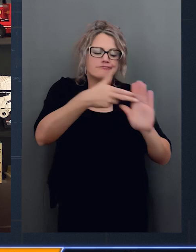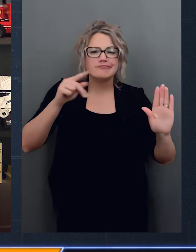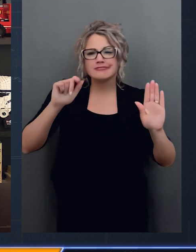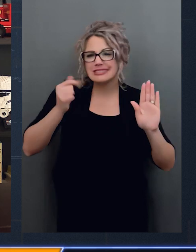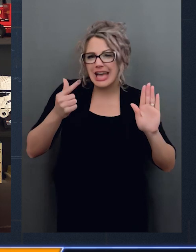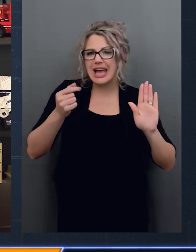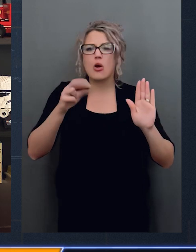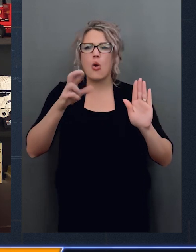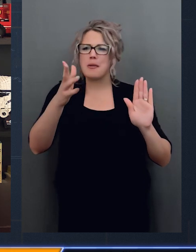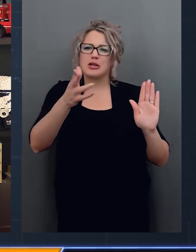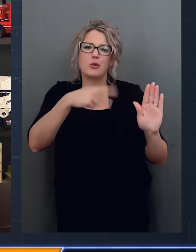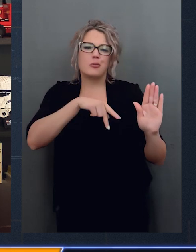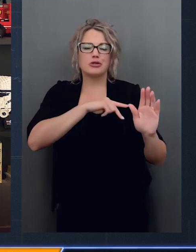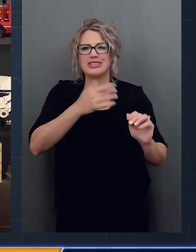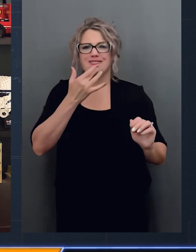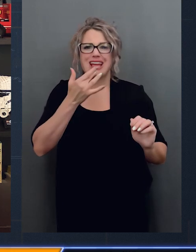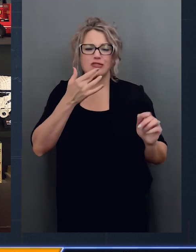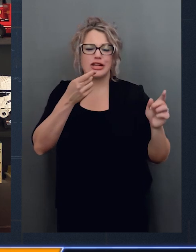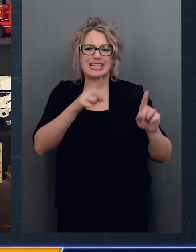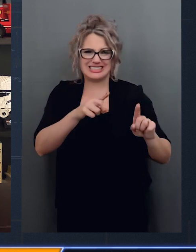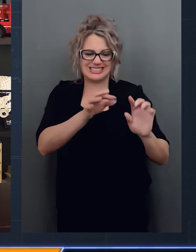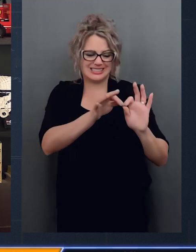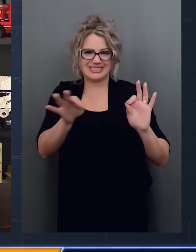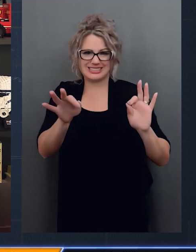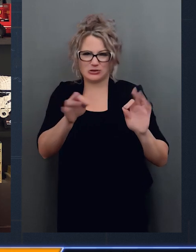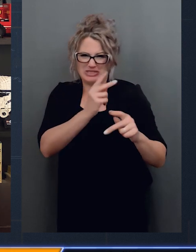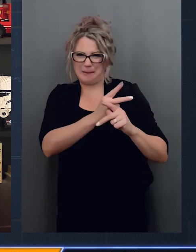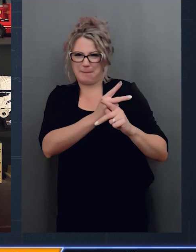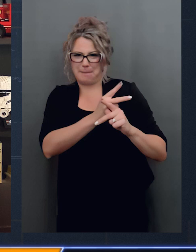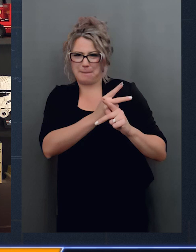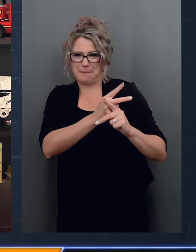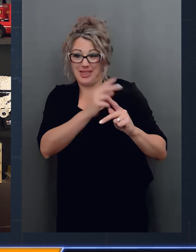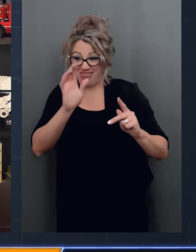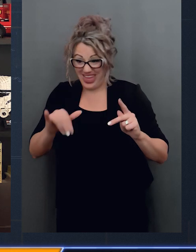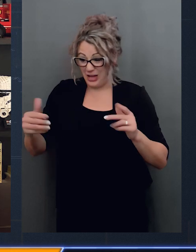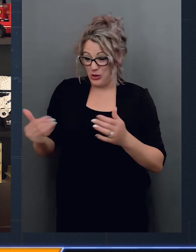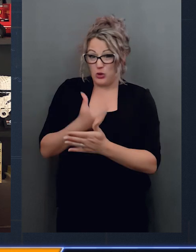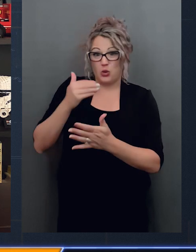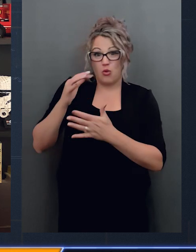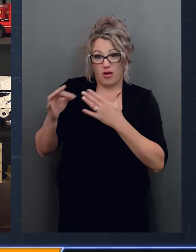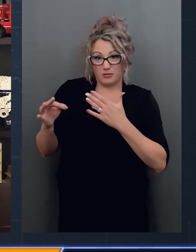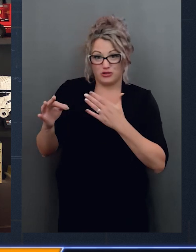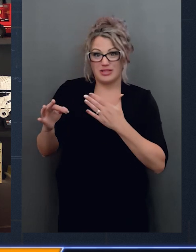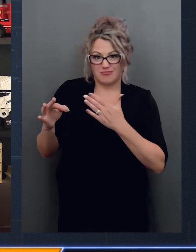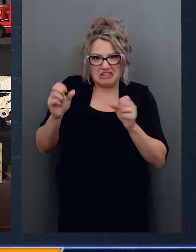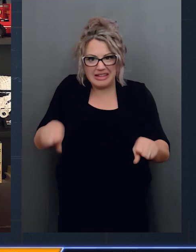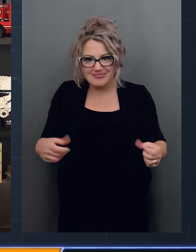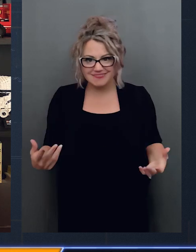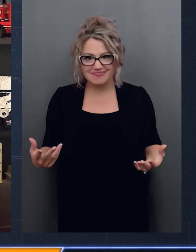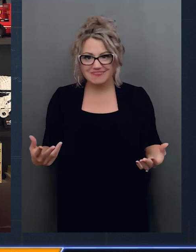tags, or maybe you've got some kind of personal favorite instances you want to keep around. Whatever you want to do, This function allows you to do